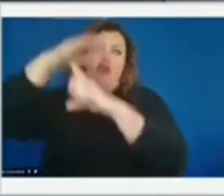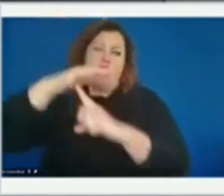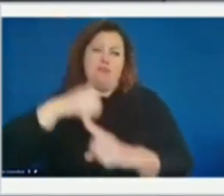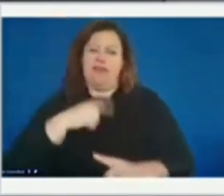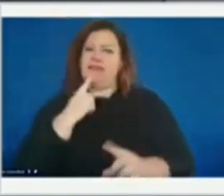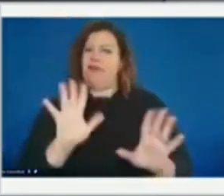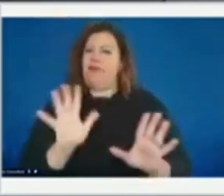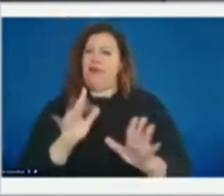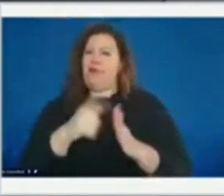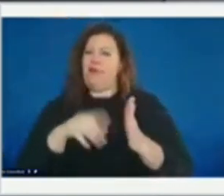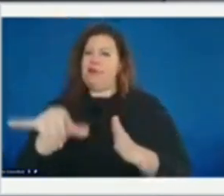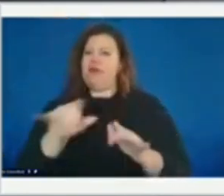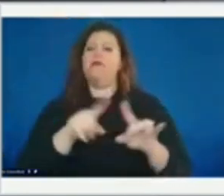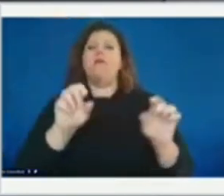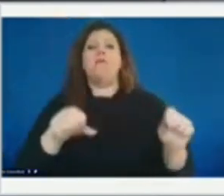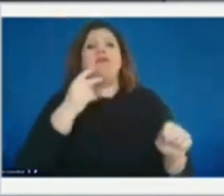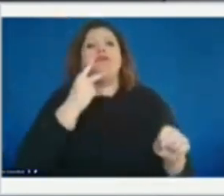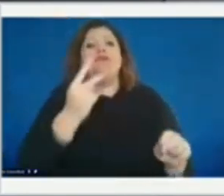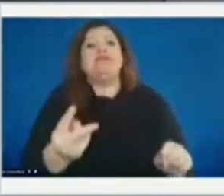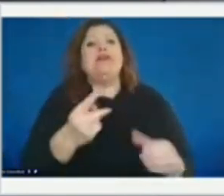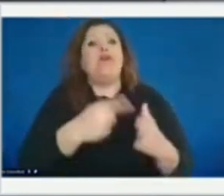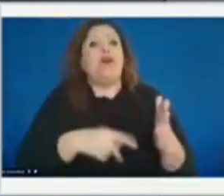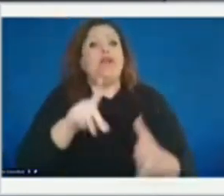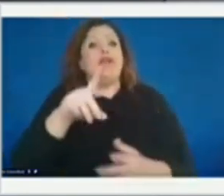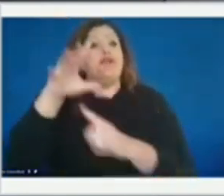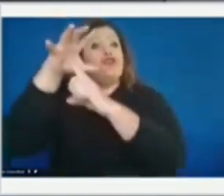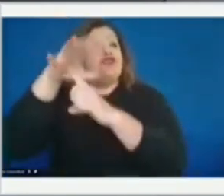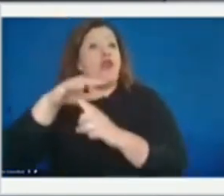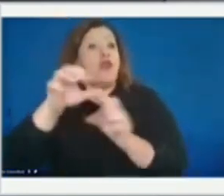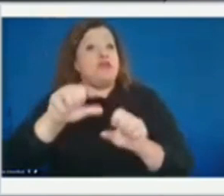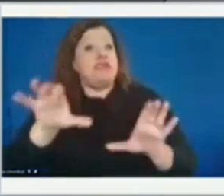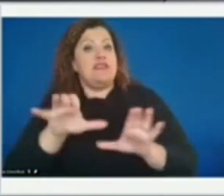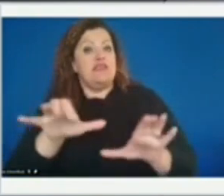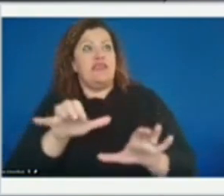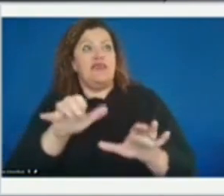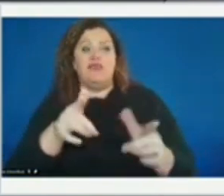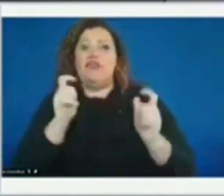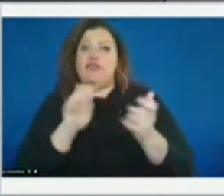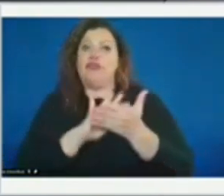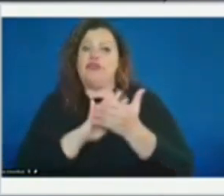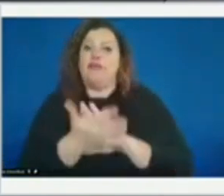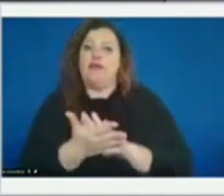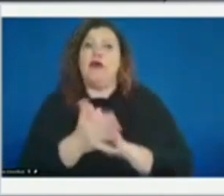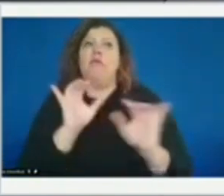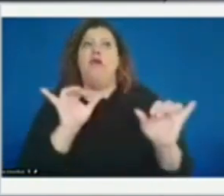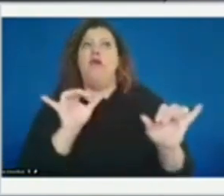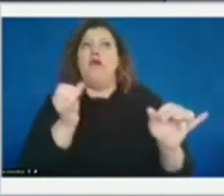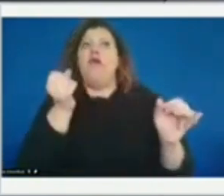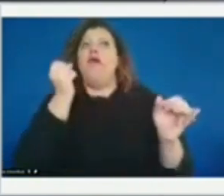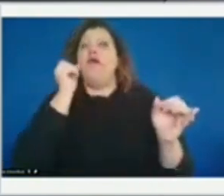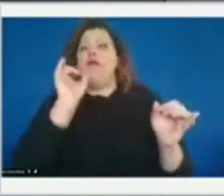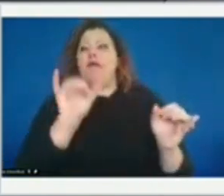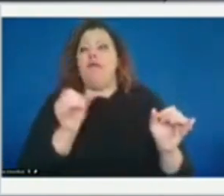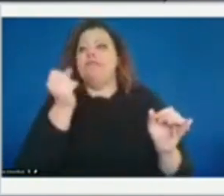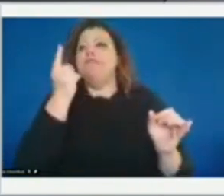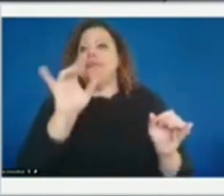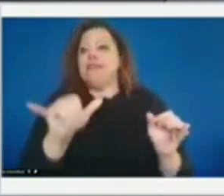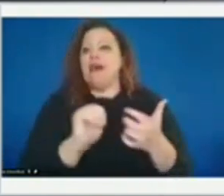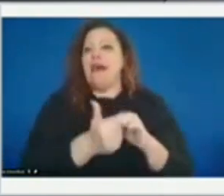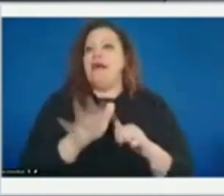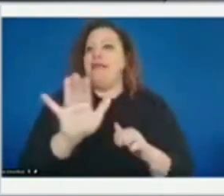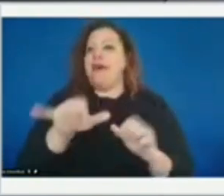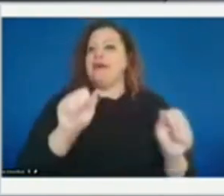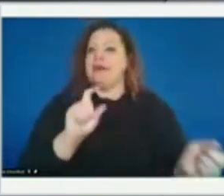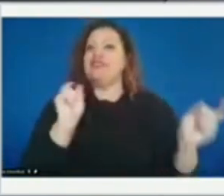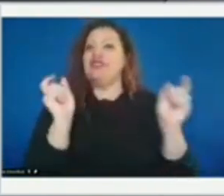see the capabilities of what drones can do, you quickly become understanding of how that is a game changer for